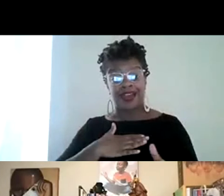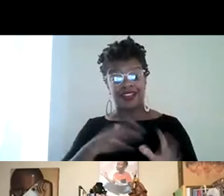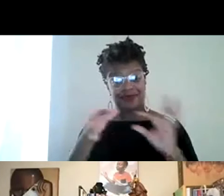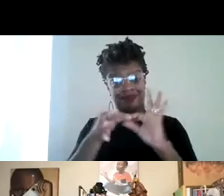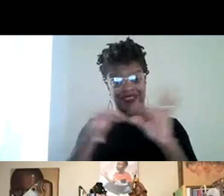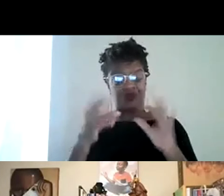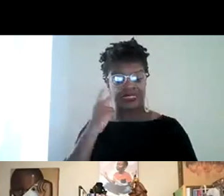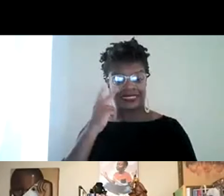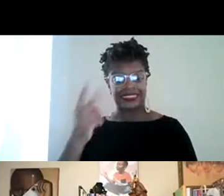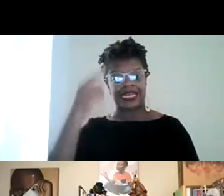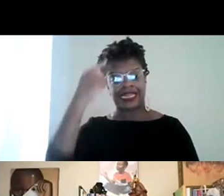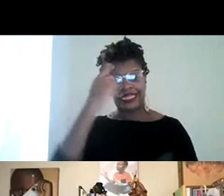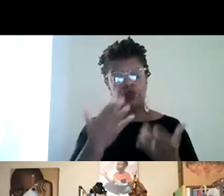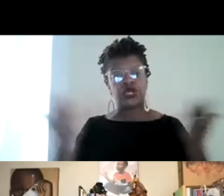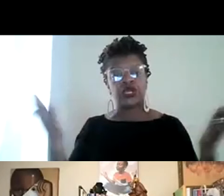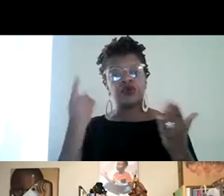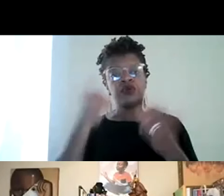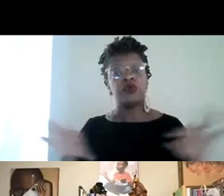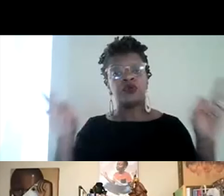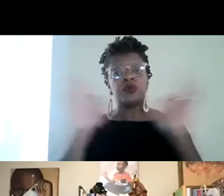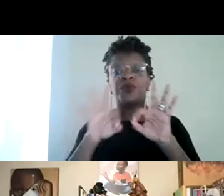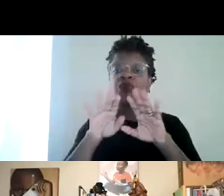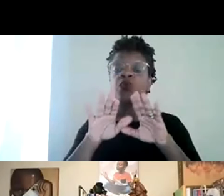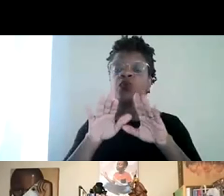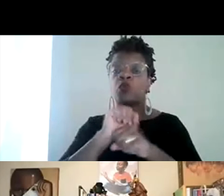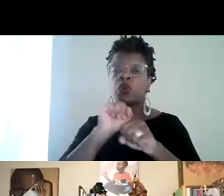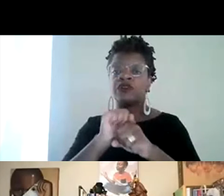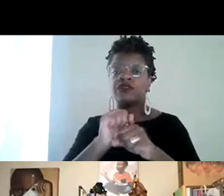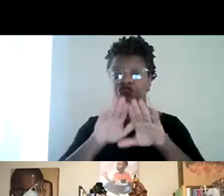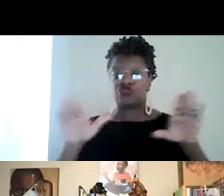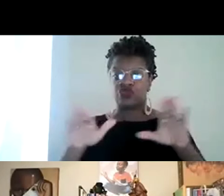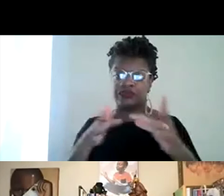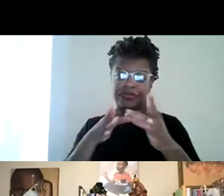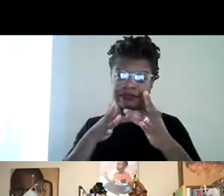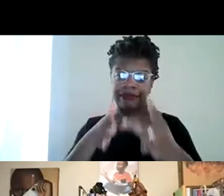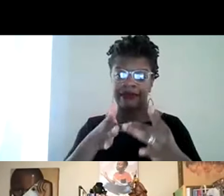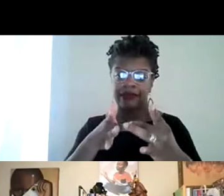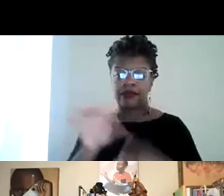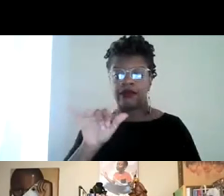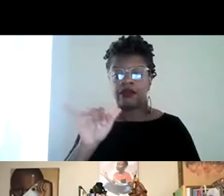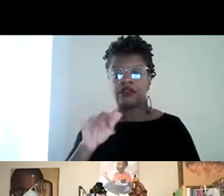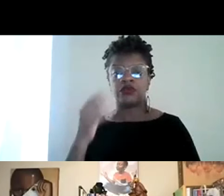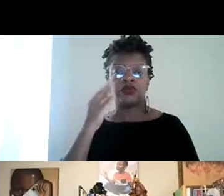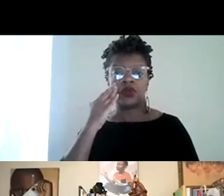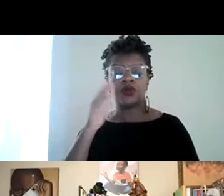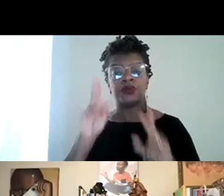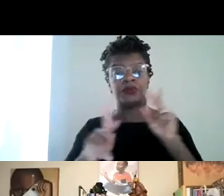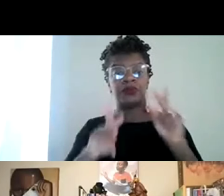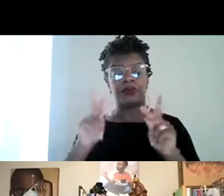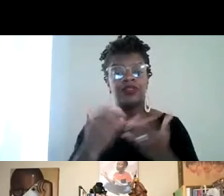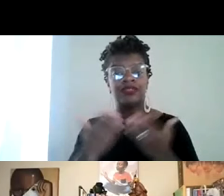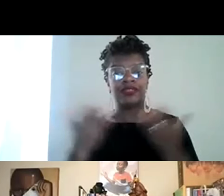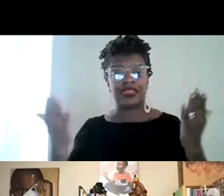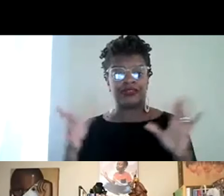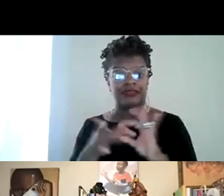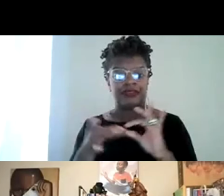children. And we know if we want to invoke other ways in which people and materials have talked